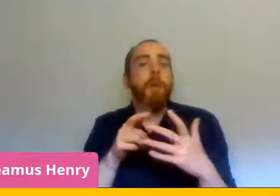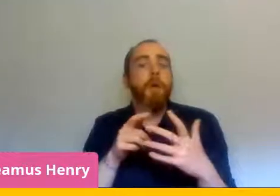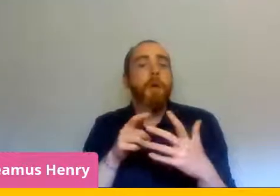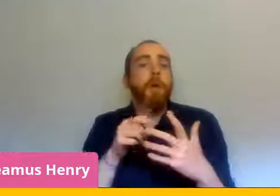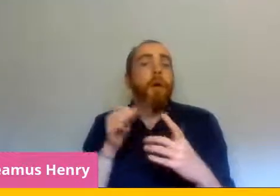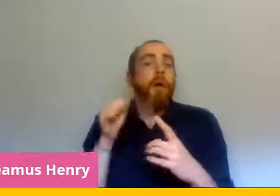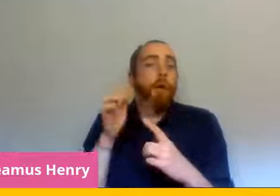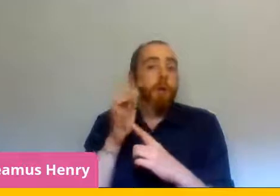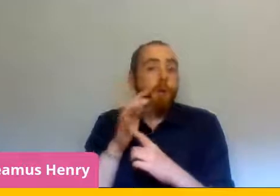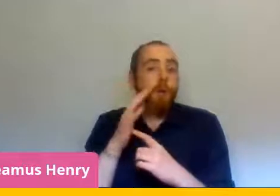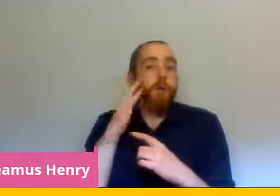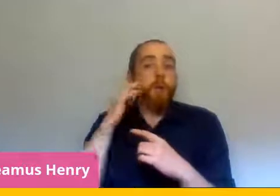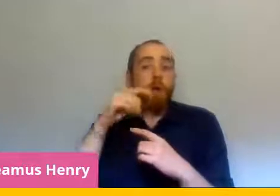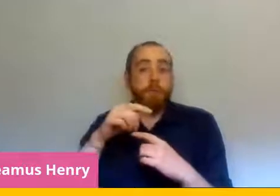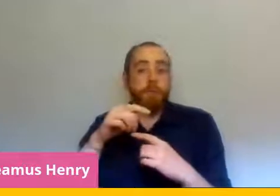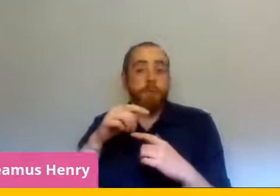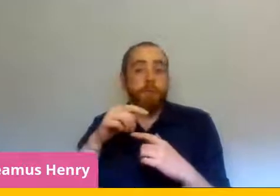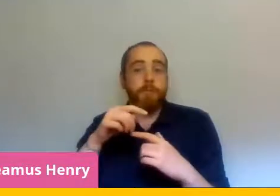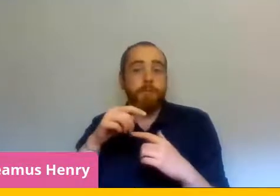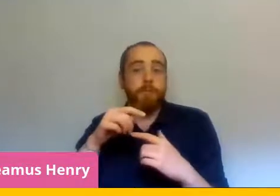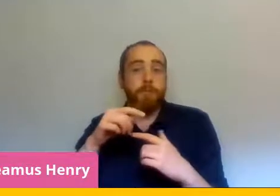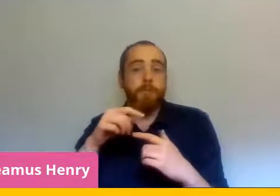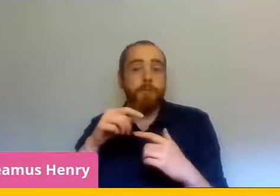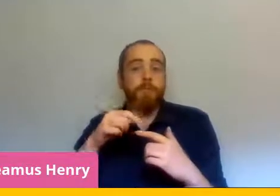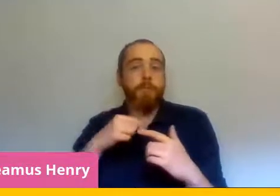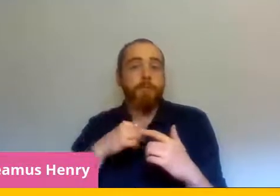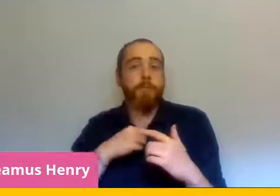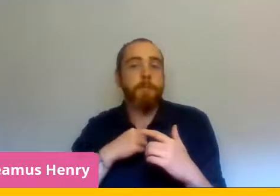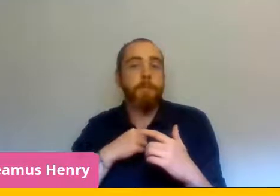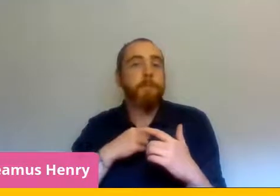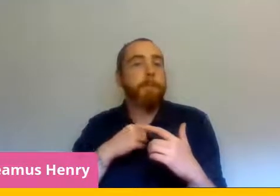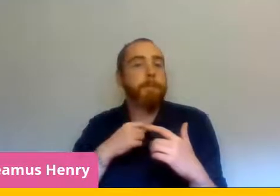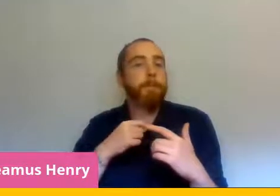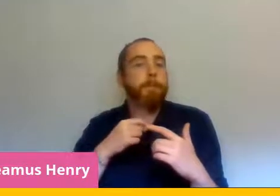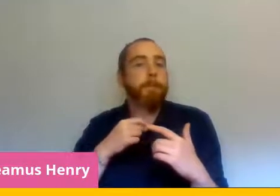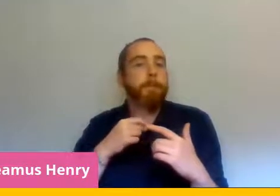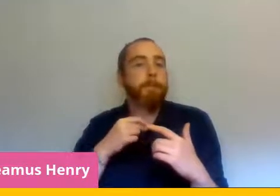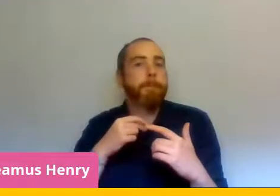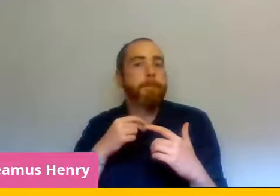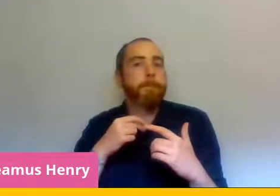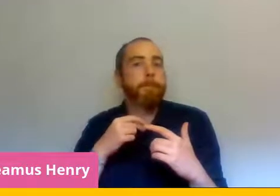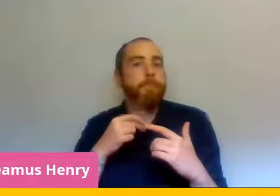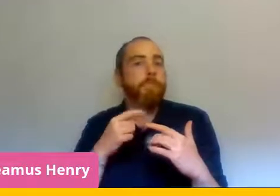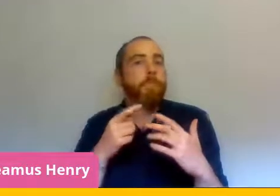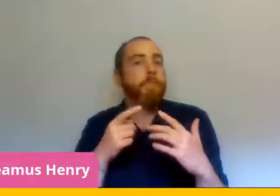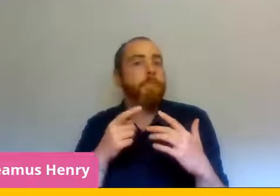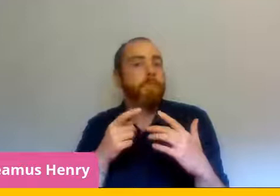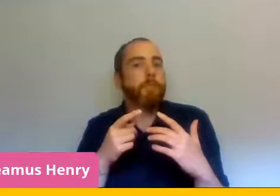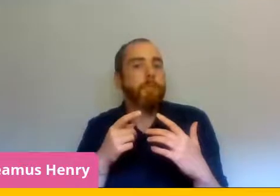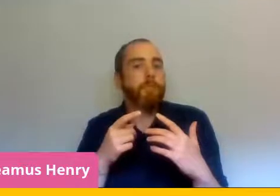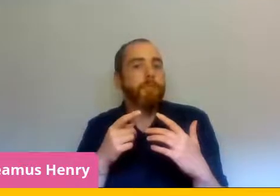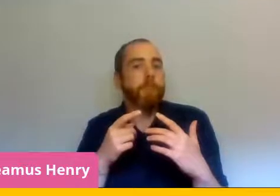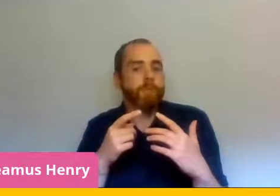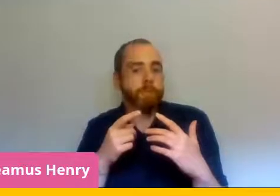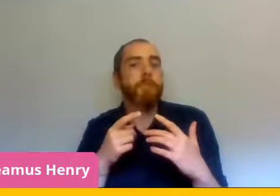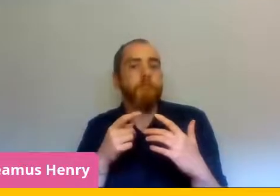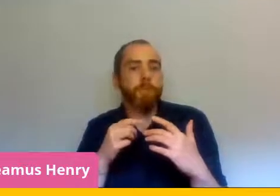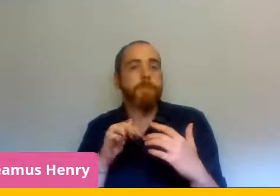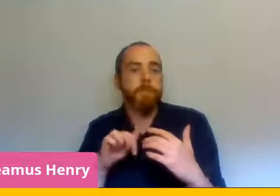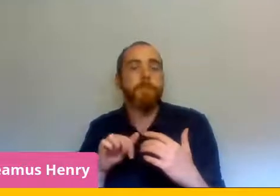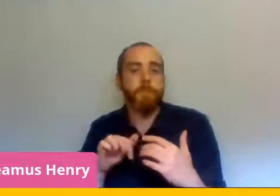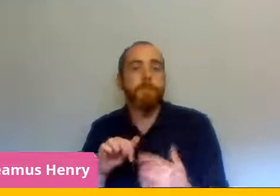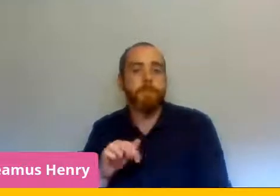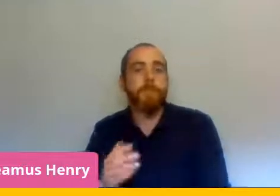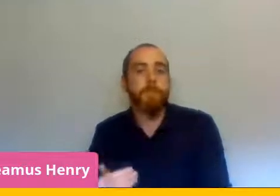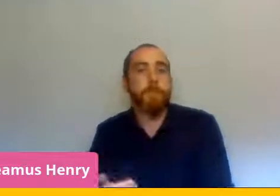HEC Casualized rep, because I think it's very important that when I'm putting motions or whatever I'm talking about or saying to the NEC, that I'm